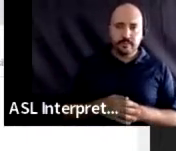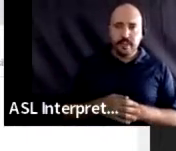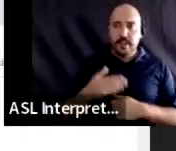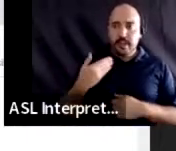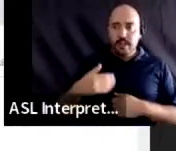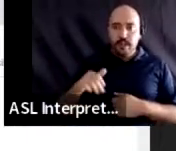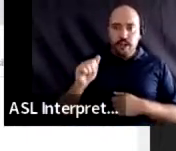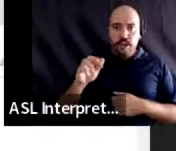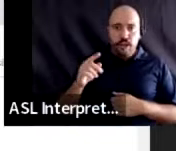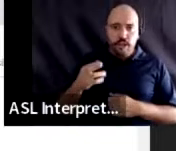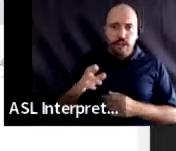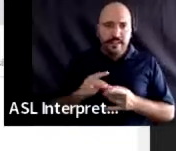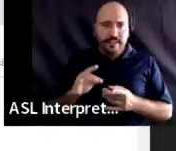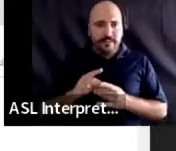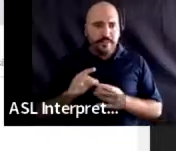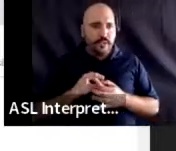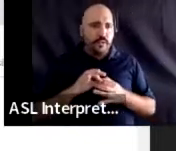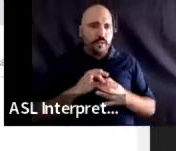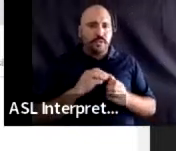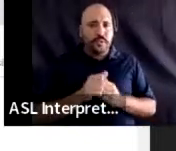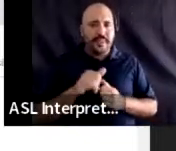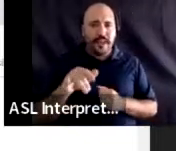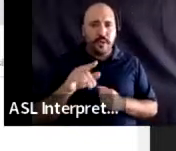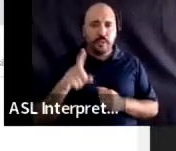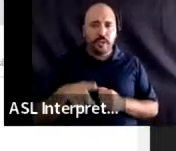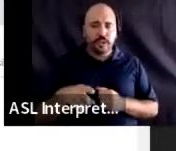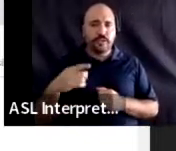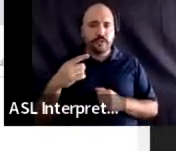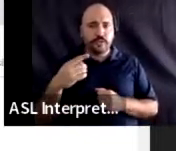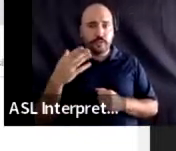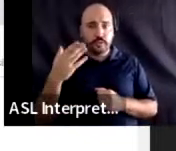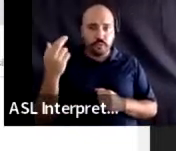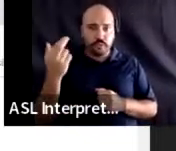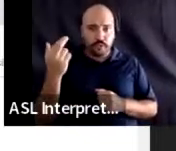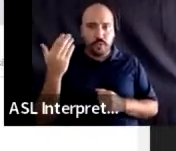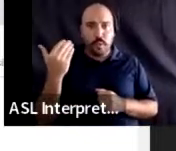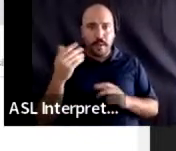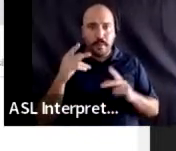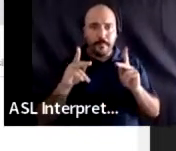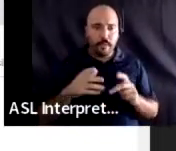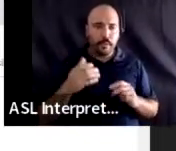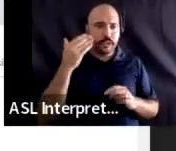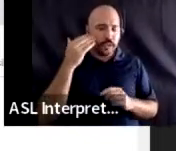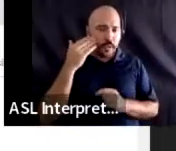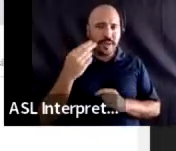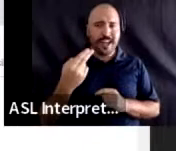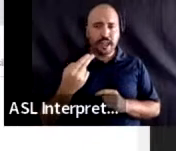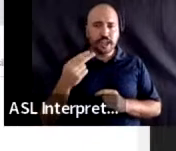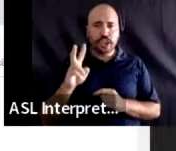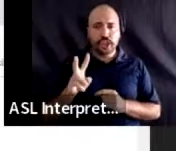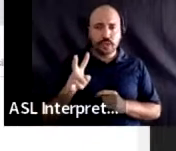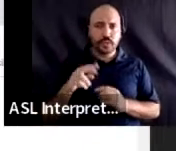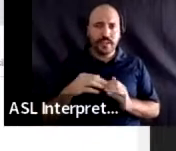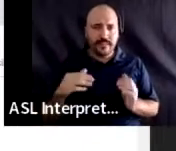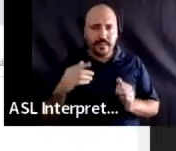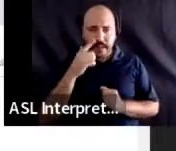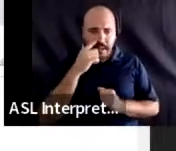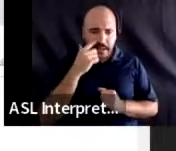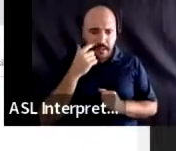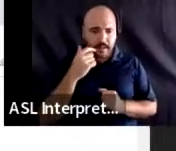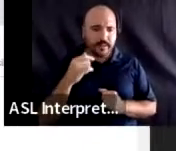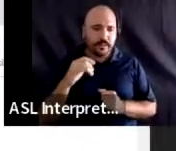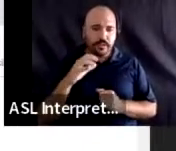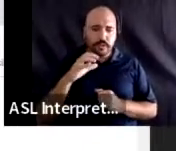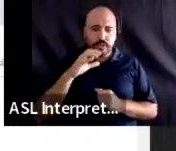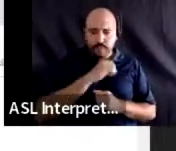ahead. Yeah, with regard to that, the reason why a person would want to know that it's a heading level 2, and this is assuming